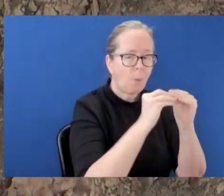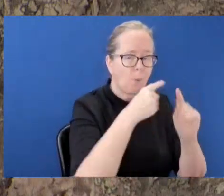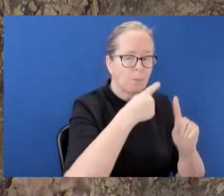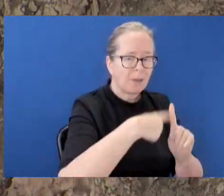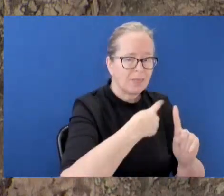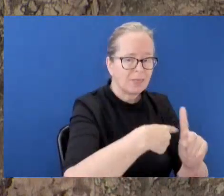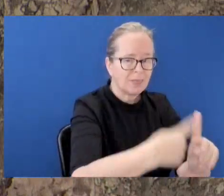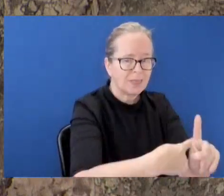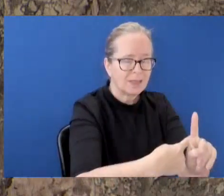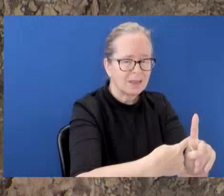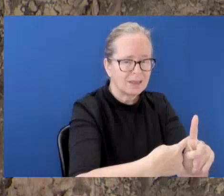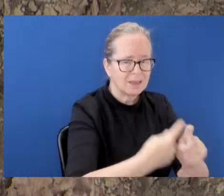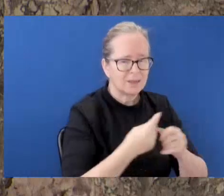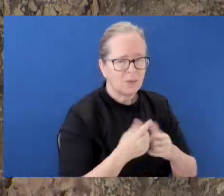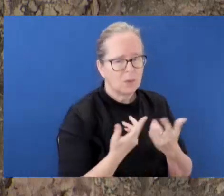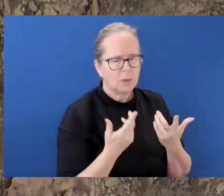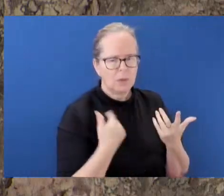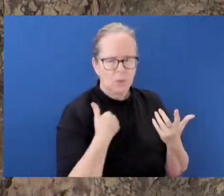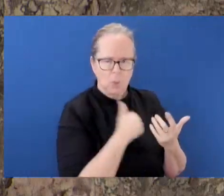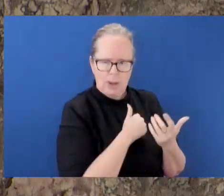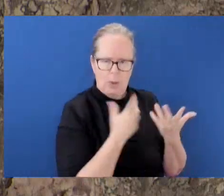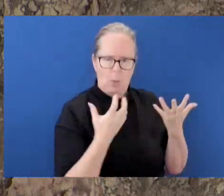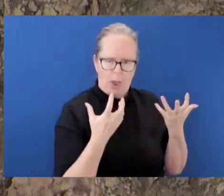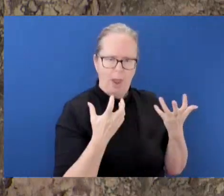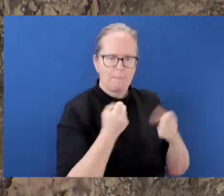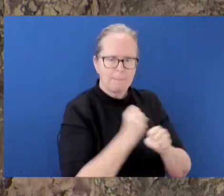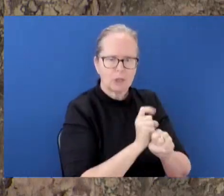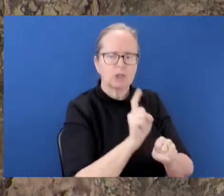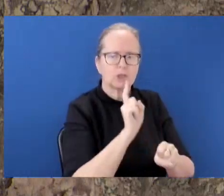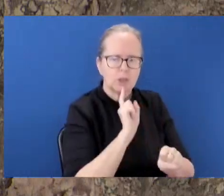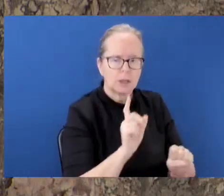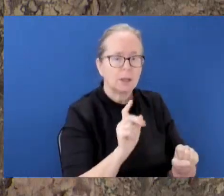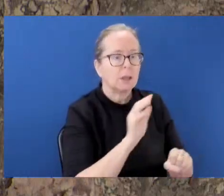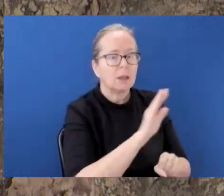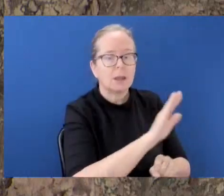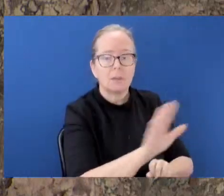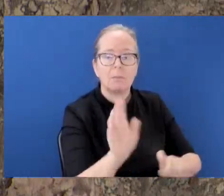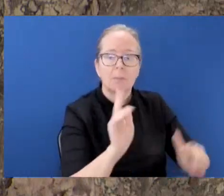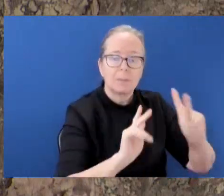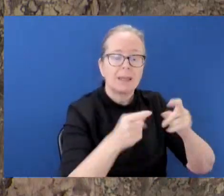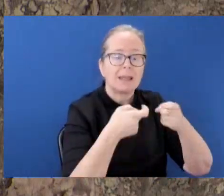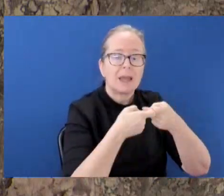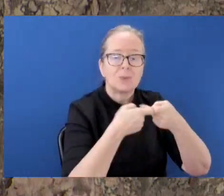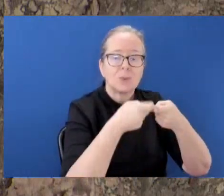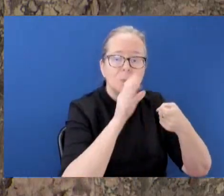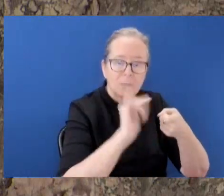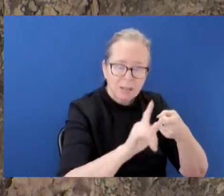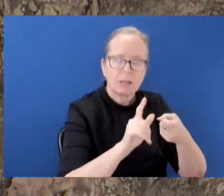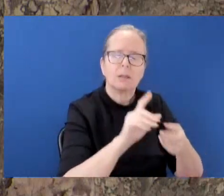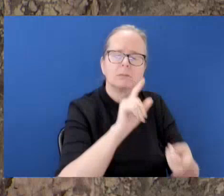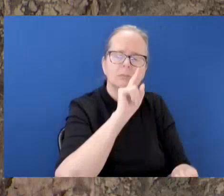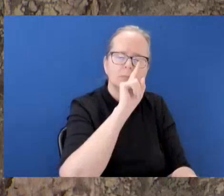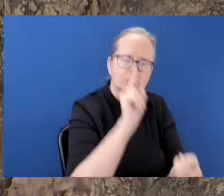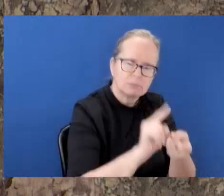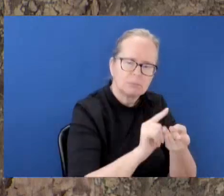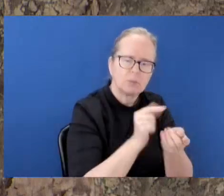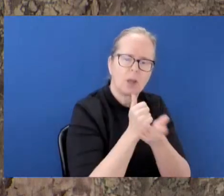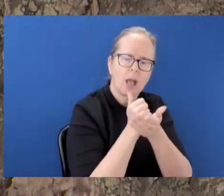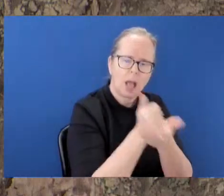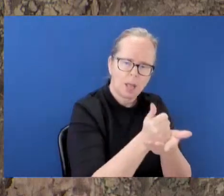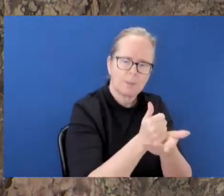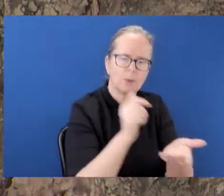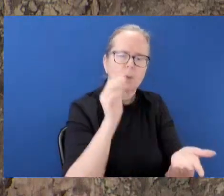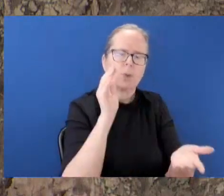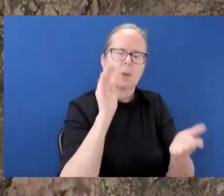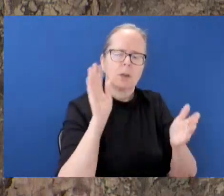of their energy bills, but to help them make the switch to more efficient, more cost-affordable, and more pleasant